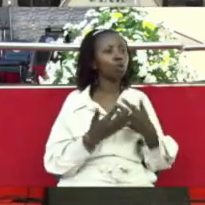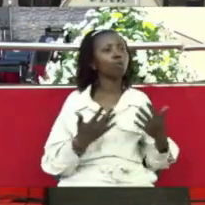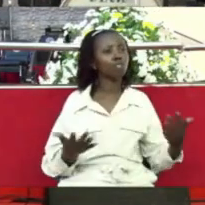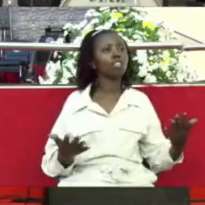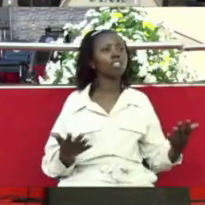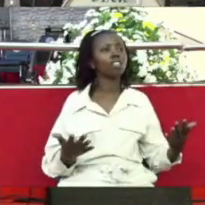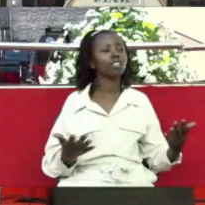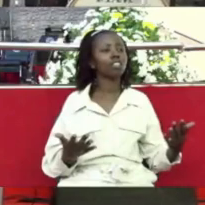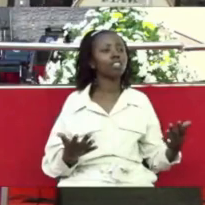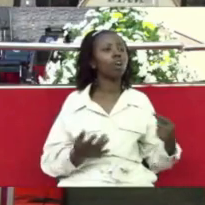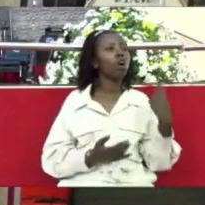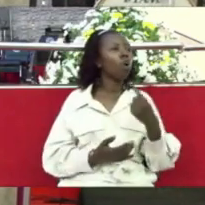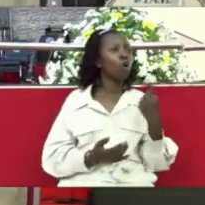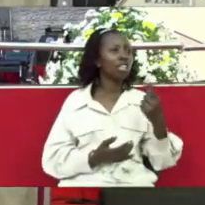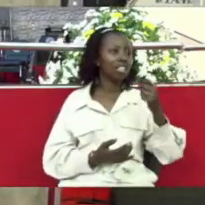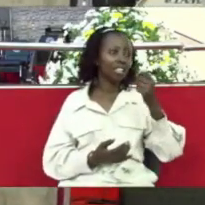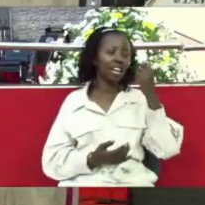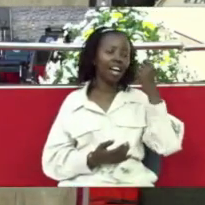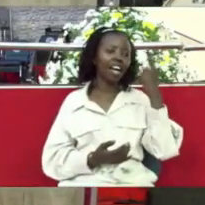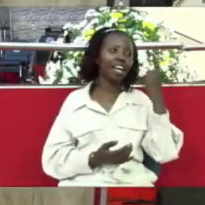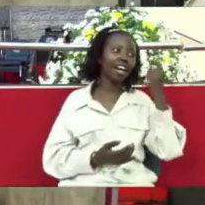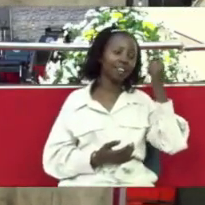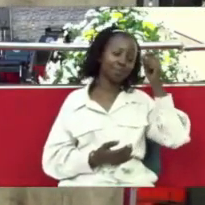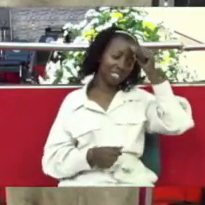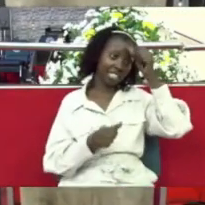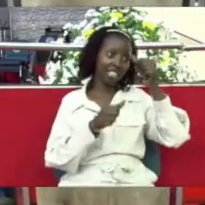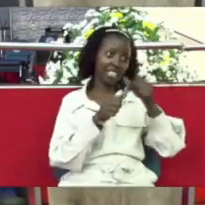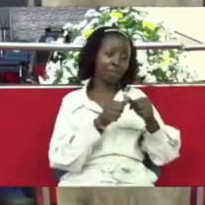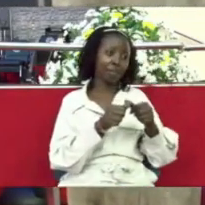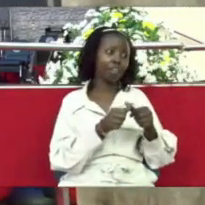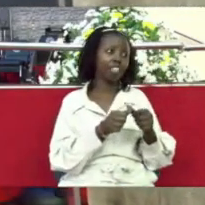If you will watch or read the